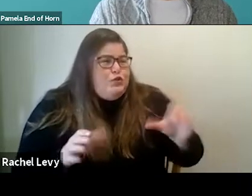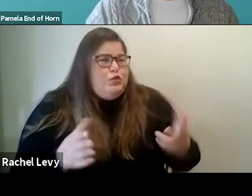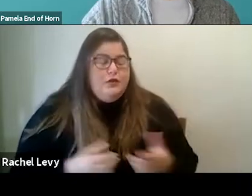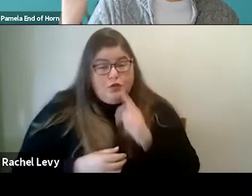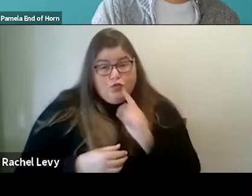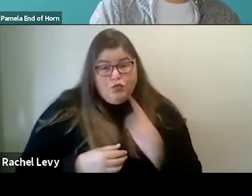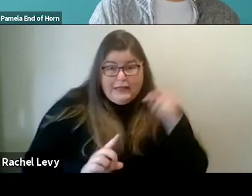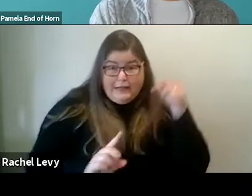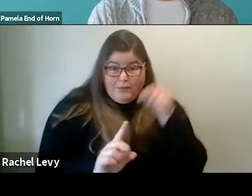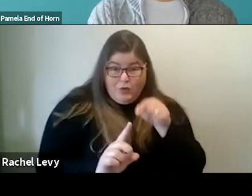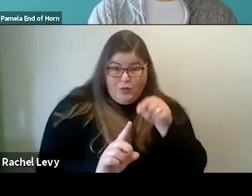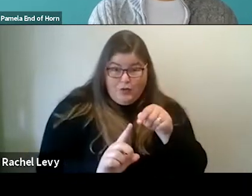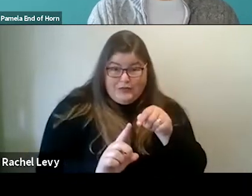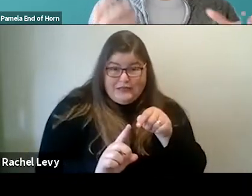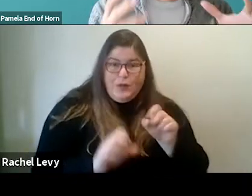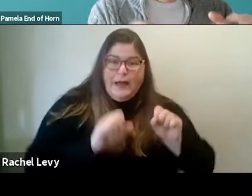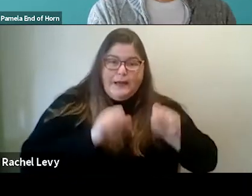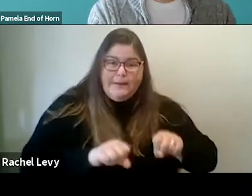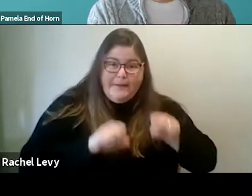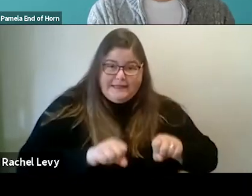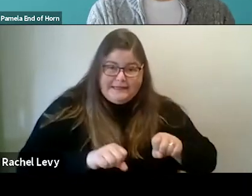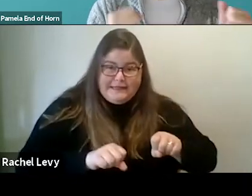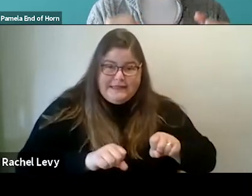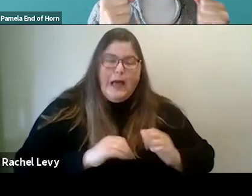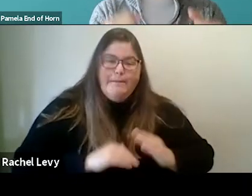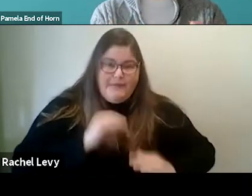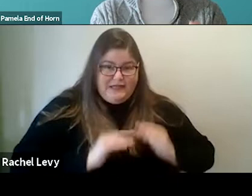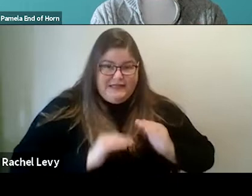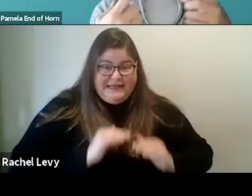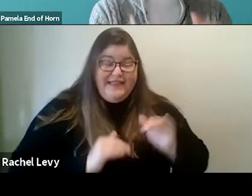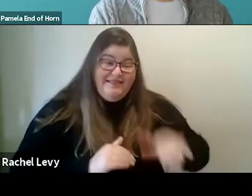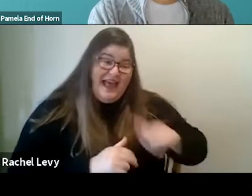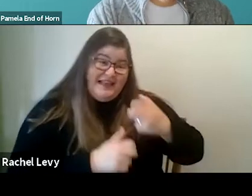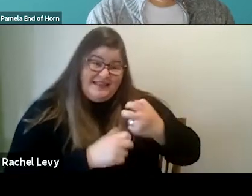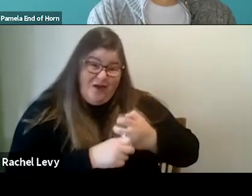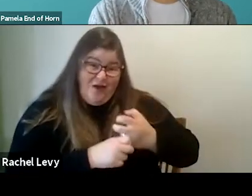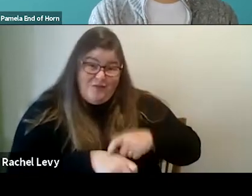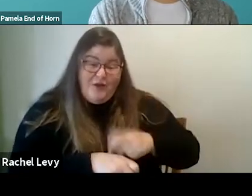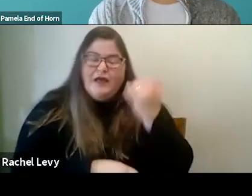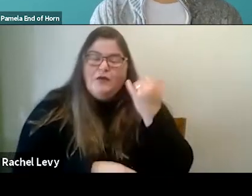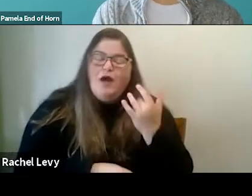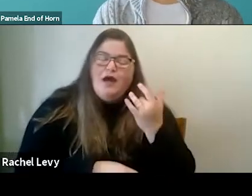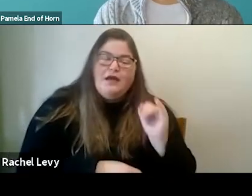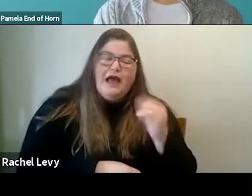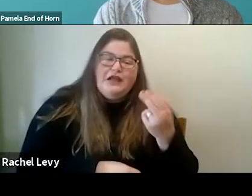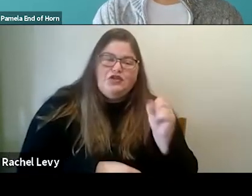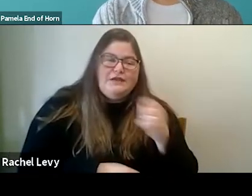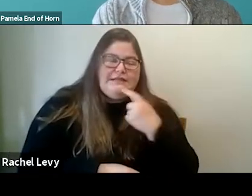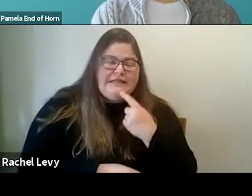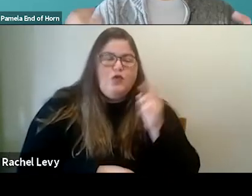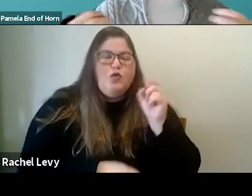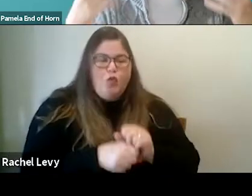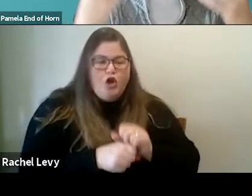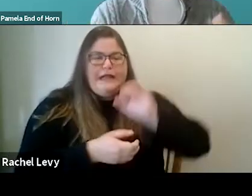comes down to capacity building. This is the difficulty, and this is why IHS, we like to say we work in partnership with